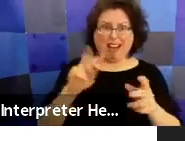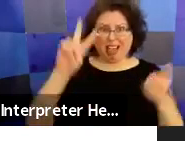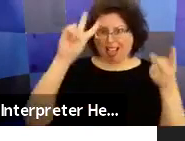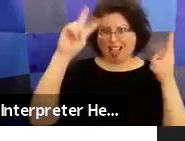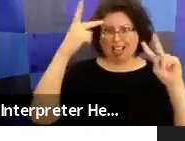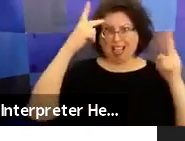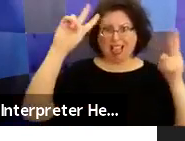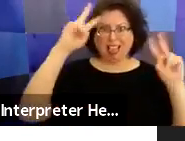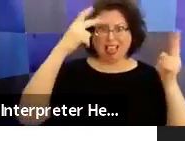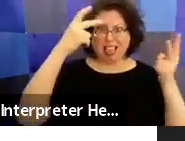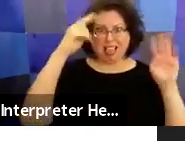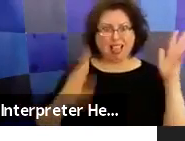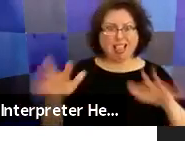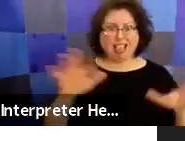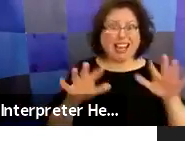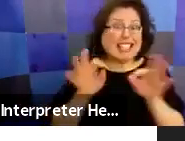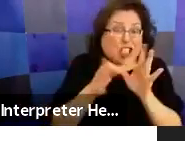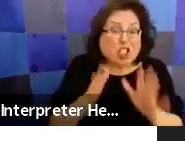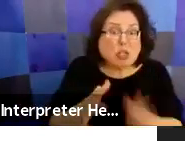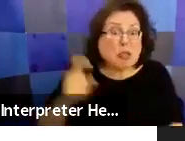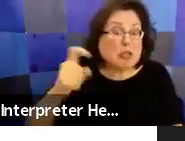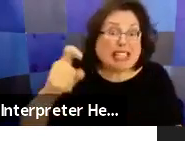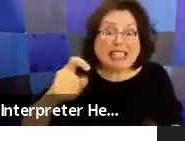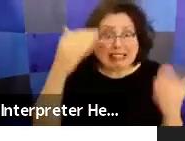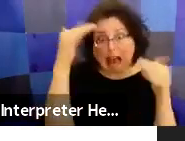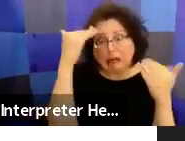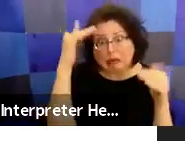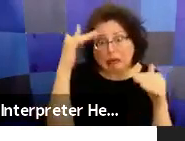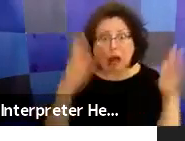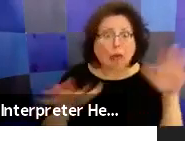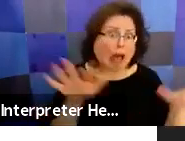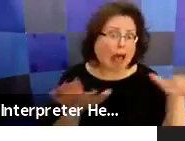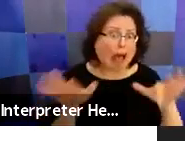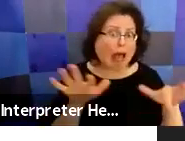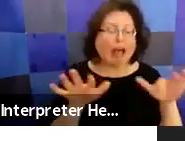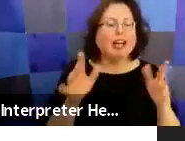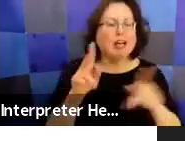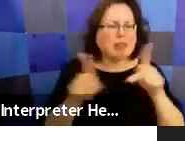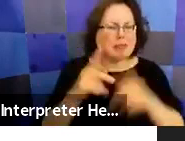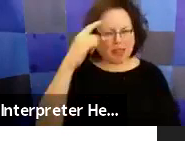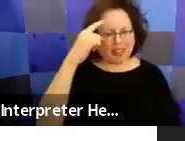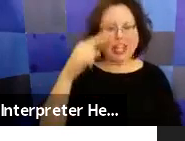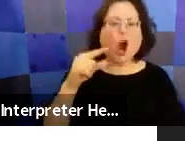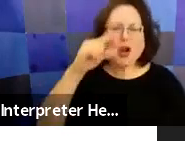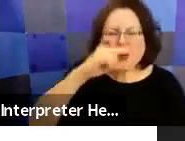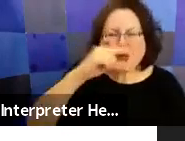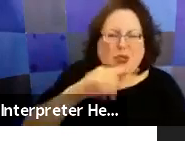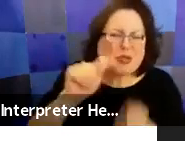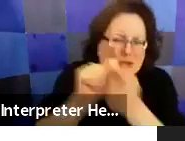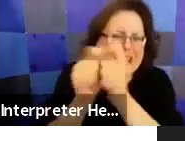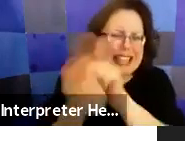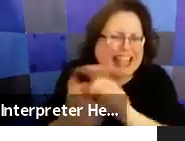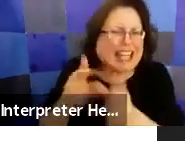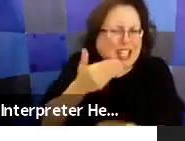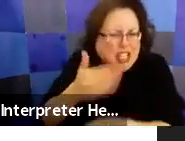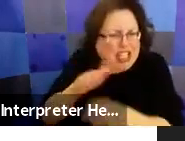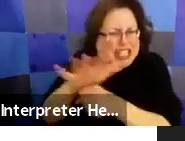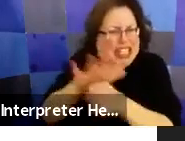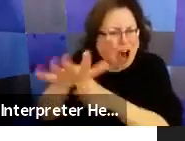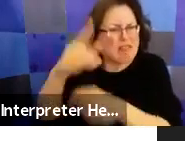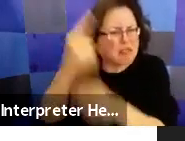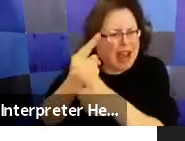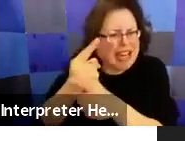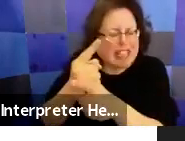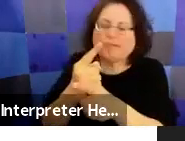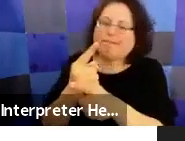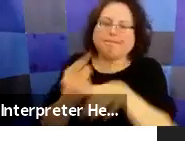whether an interpreter is needed, or they think that, you know, Google Translate is sufficient. So I'm gonna talk a little bit